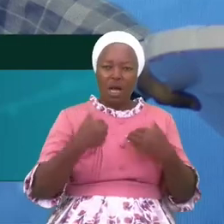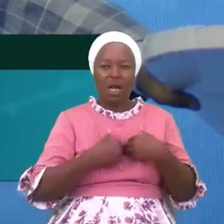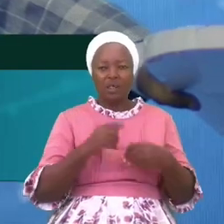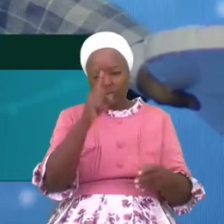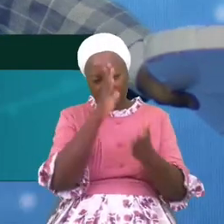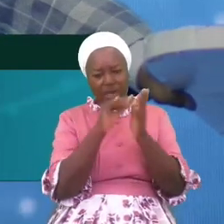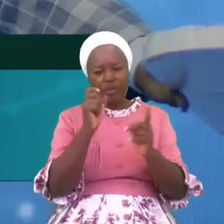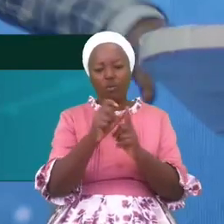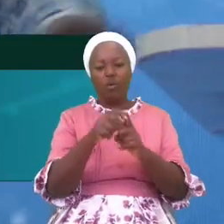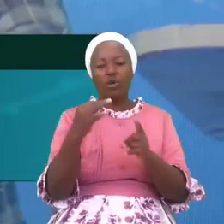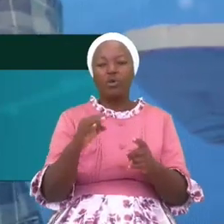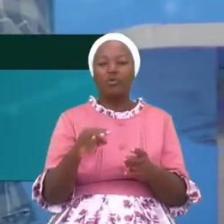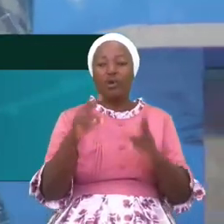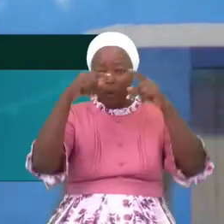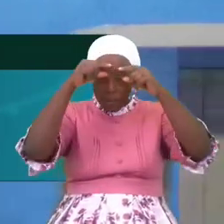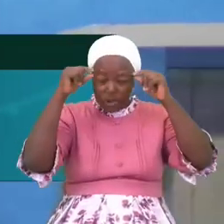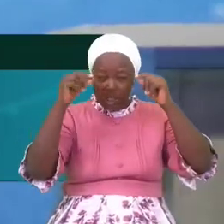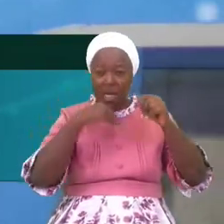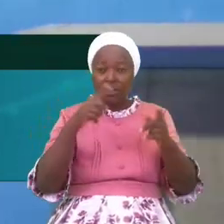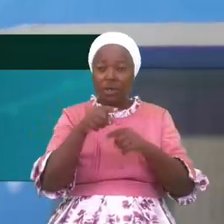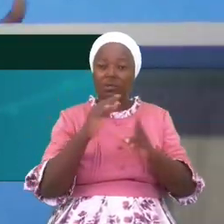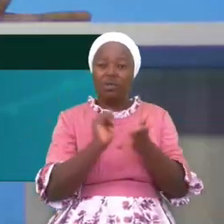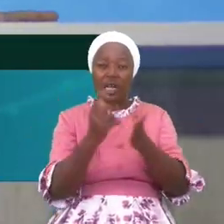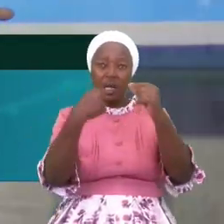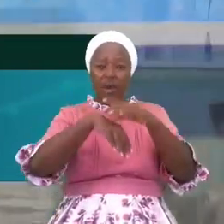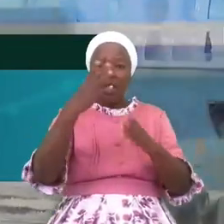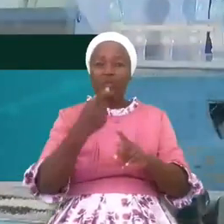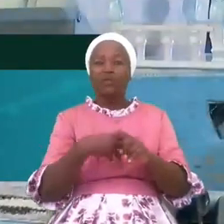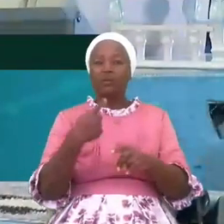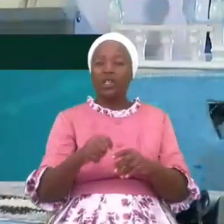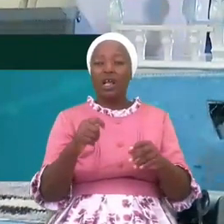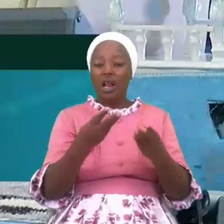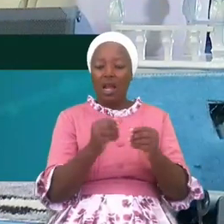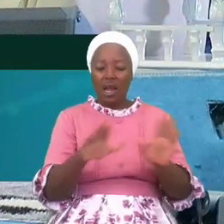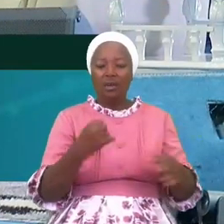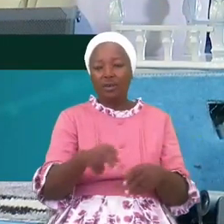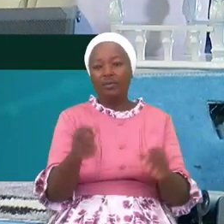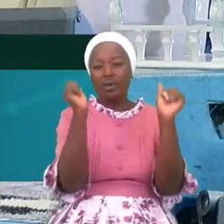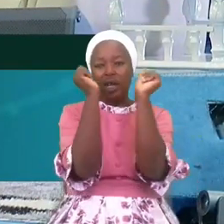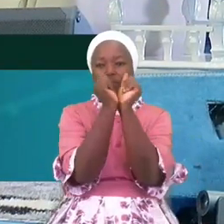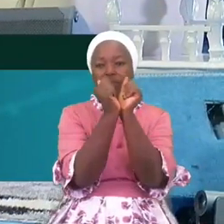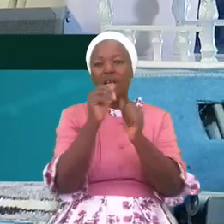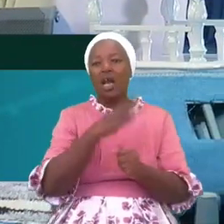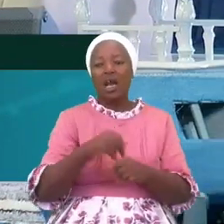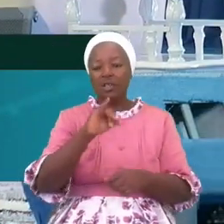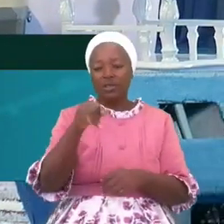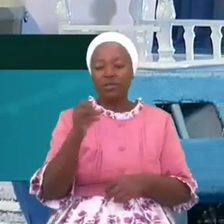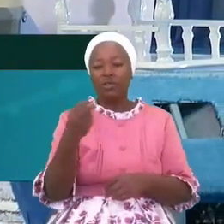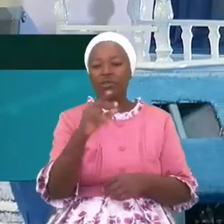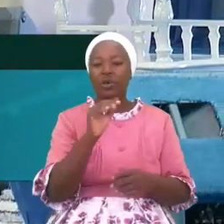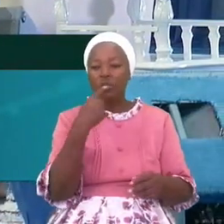the land of captivity. And Joshua, who has believed our report. They are the people